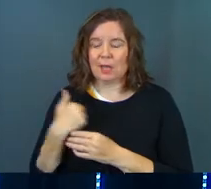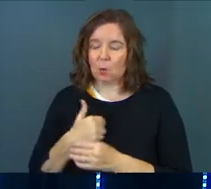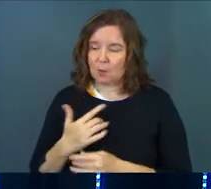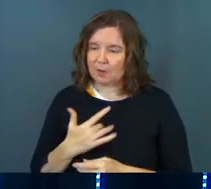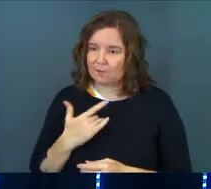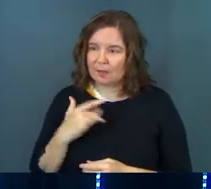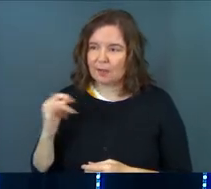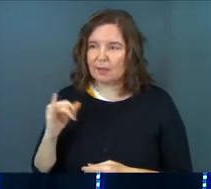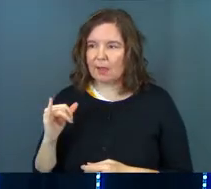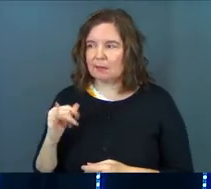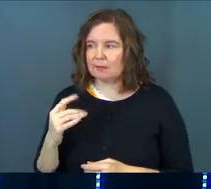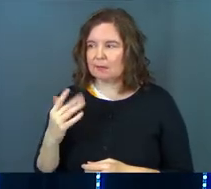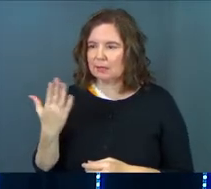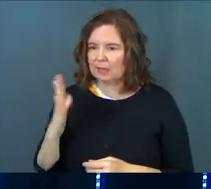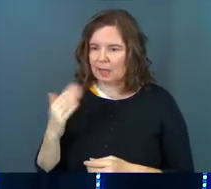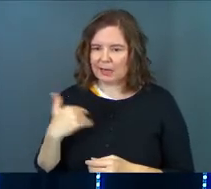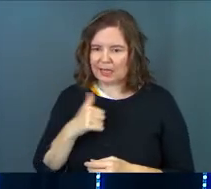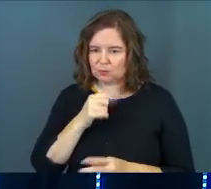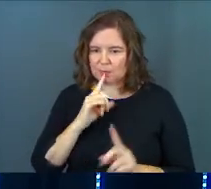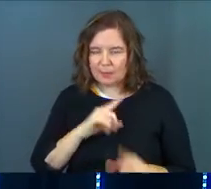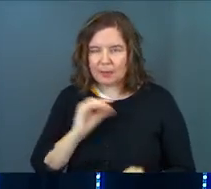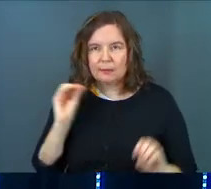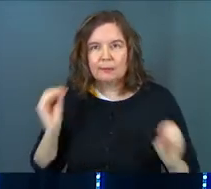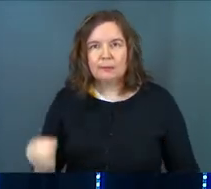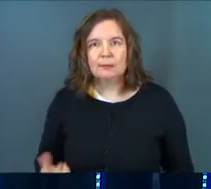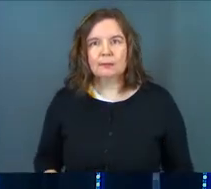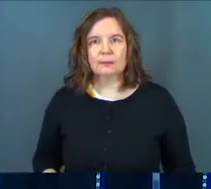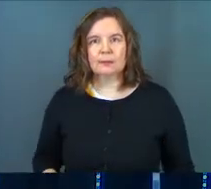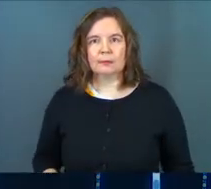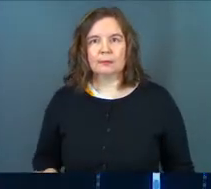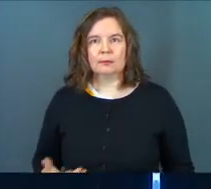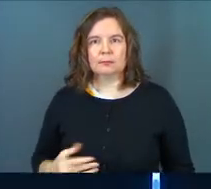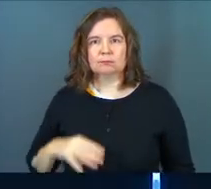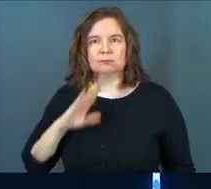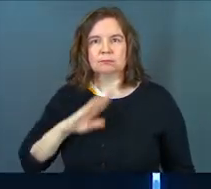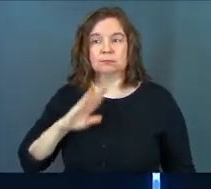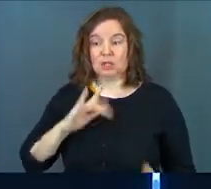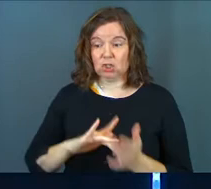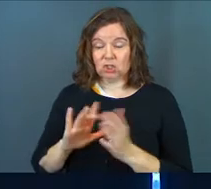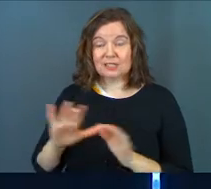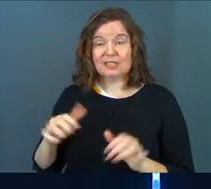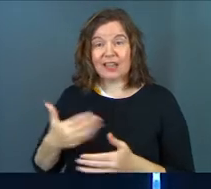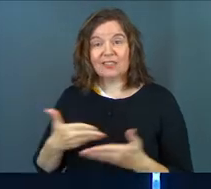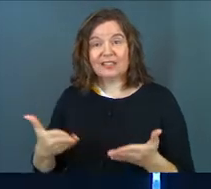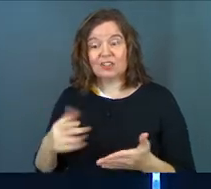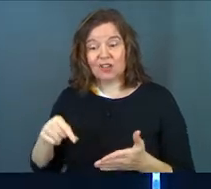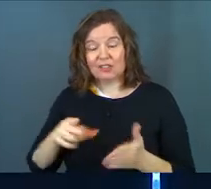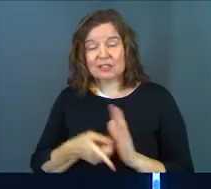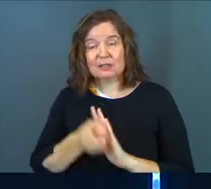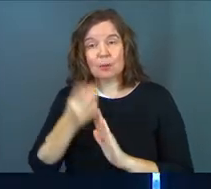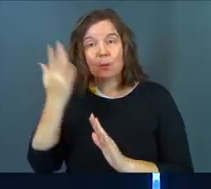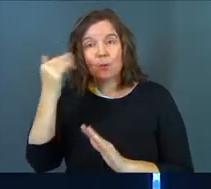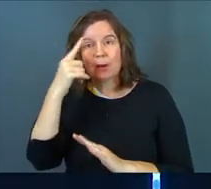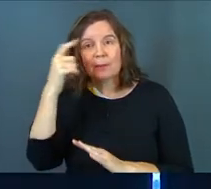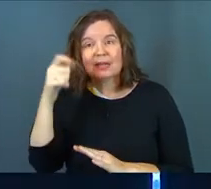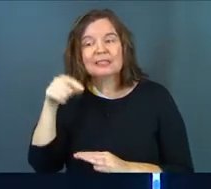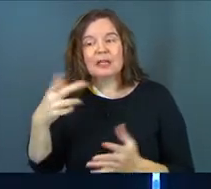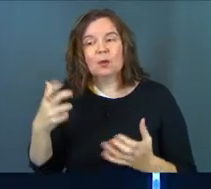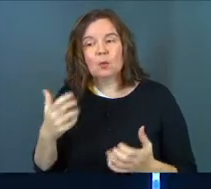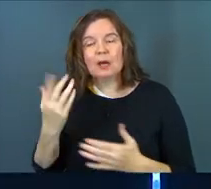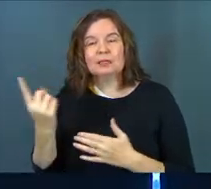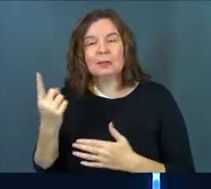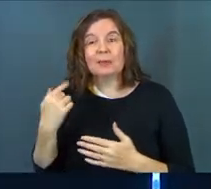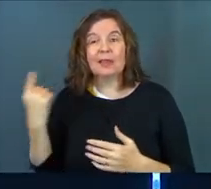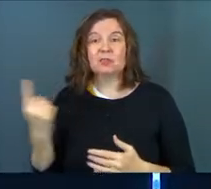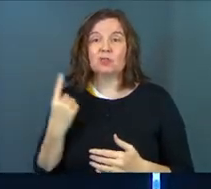and we feel like God hasn't responded. And Jesus does this here in this moment because he